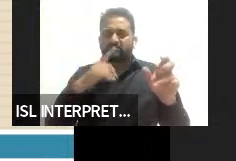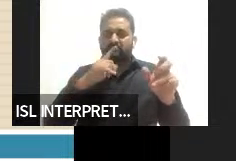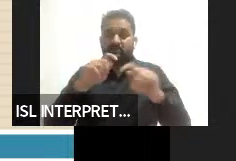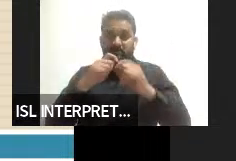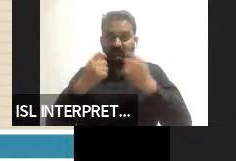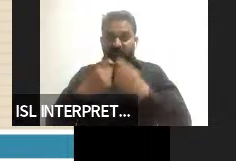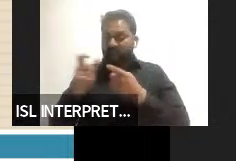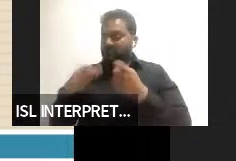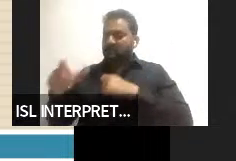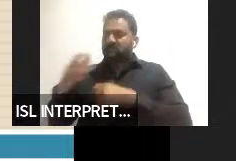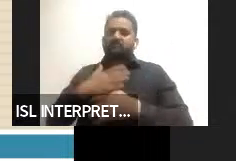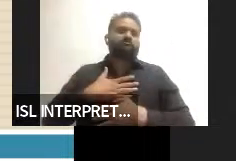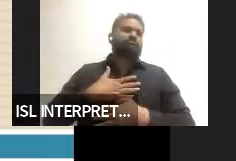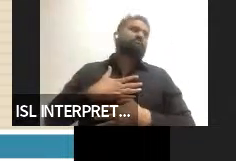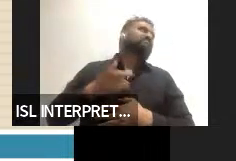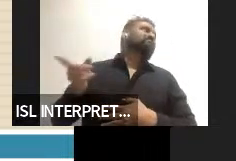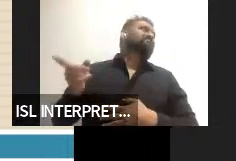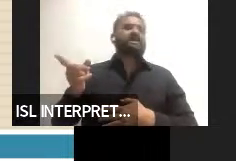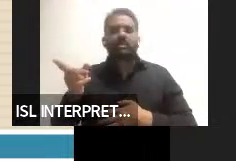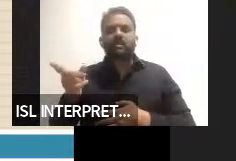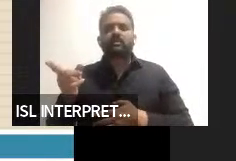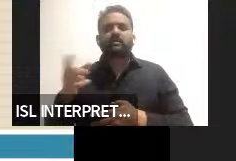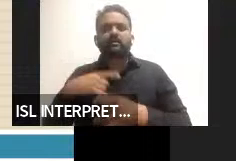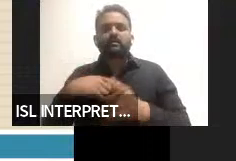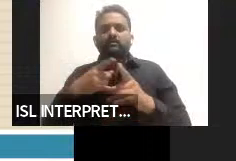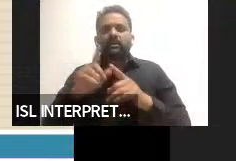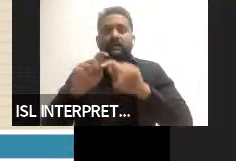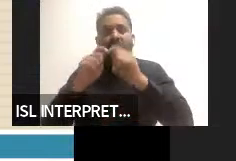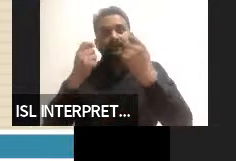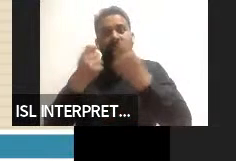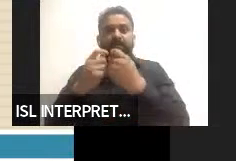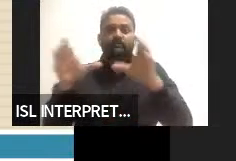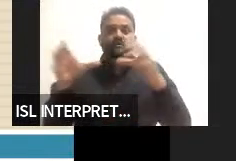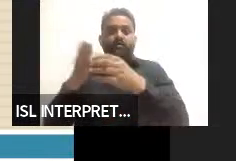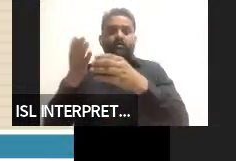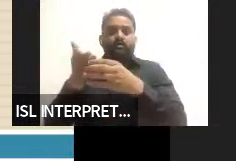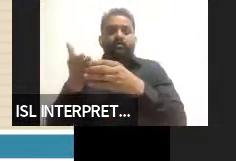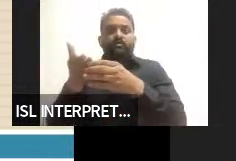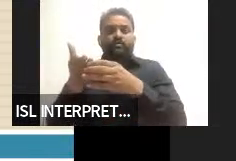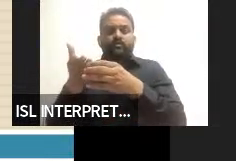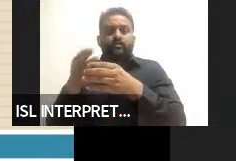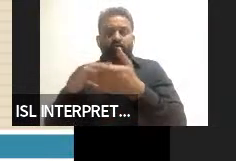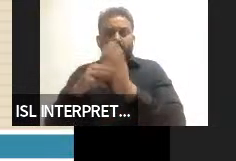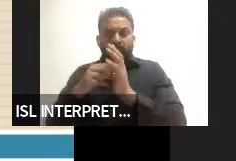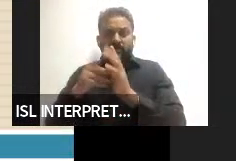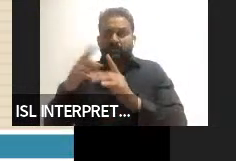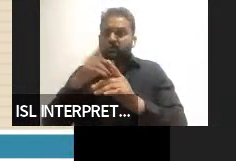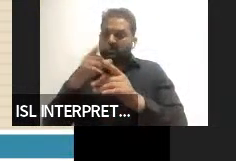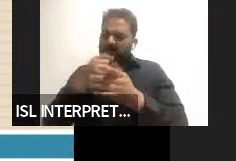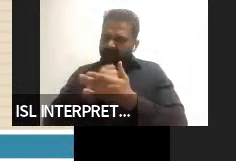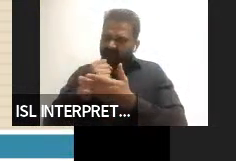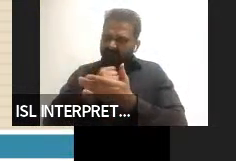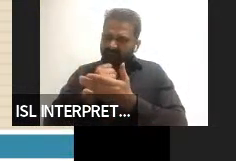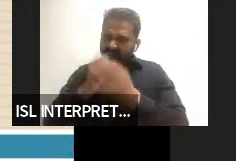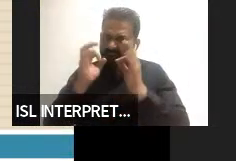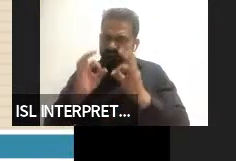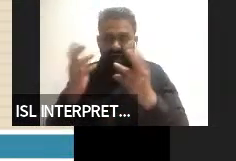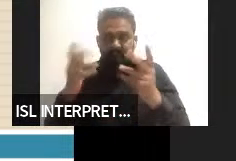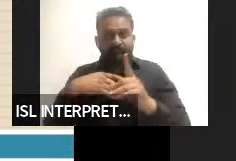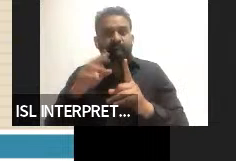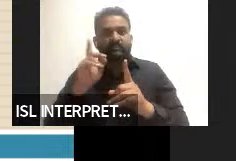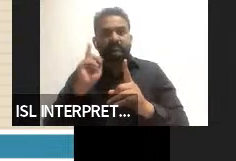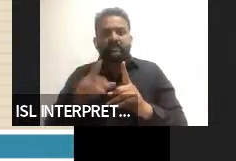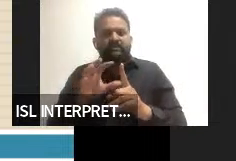member, but here we are talking about the whole team. So therefore, it is a good practice, a good discipline